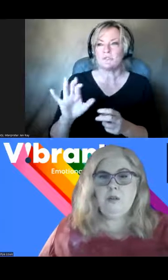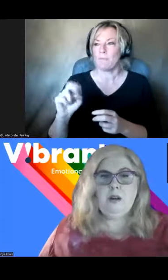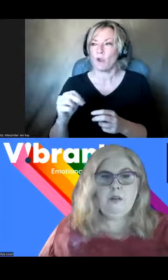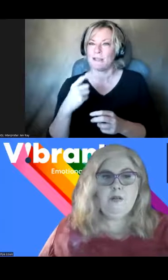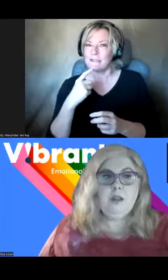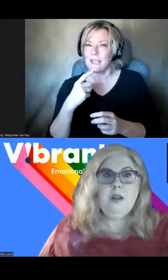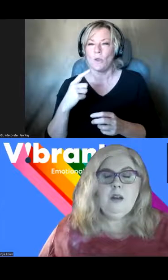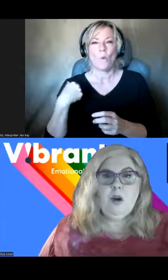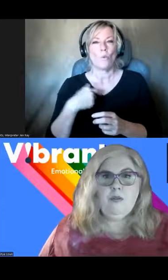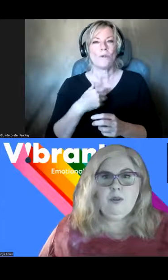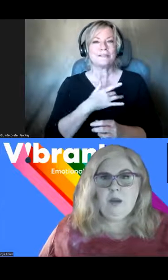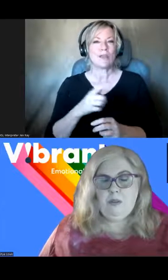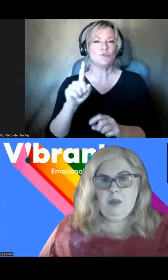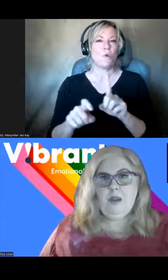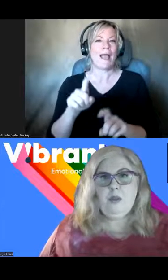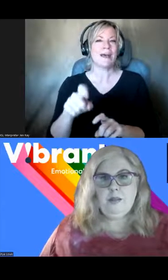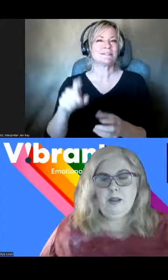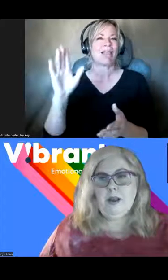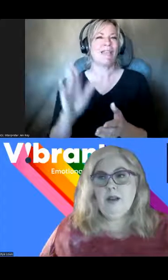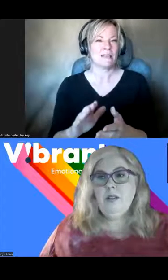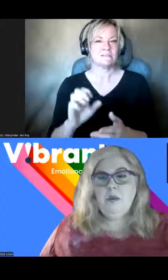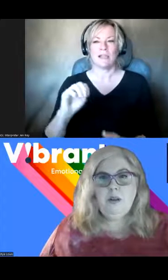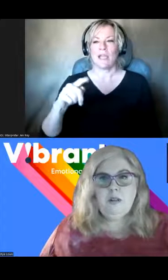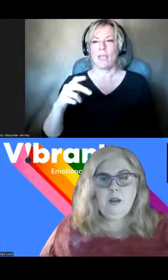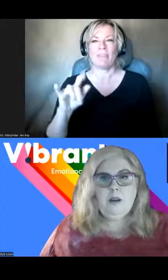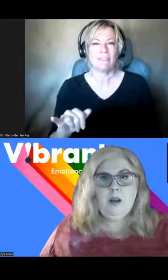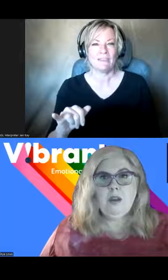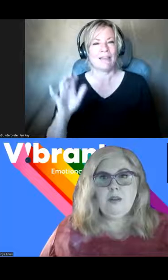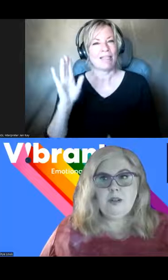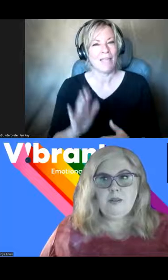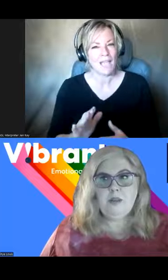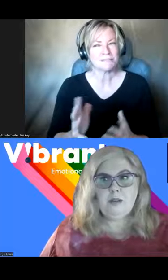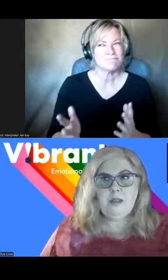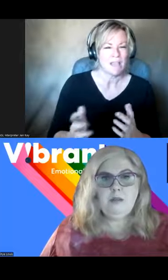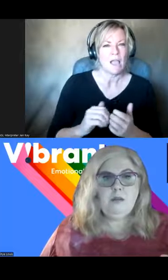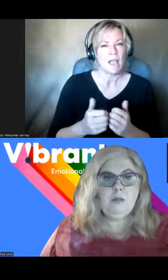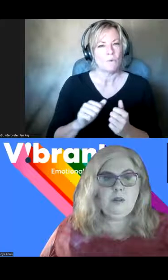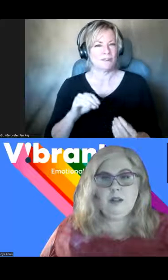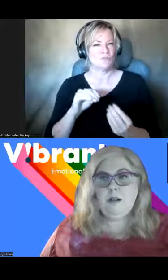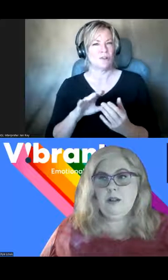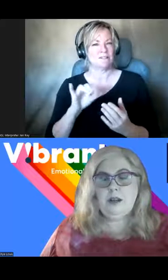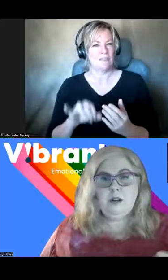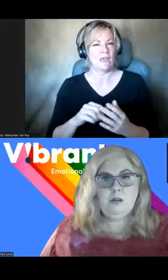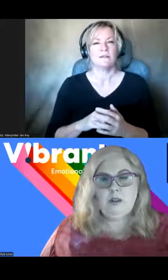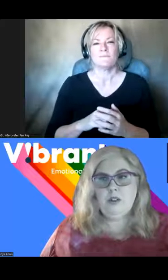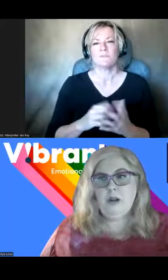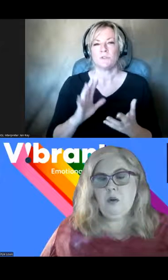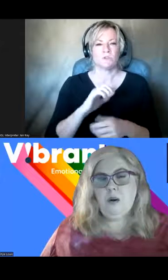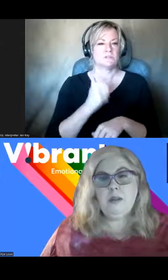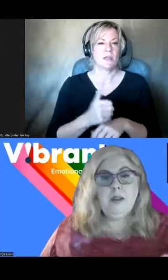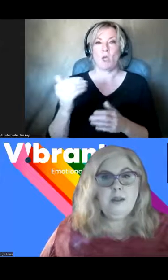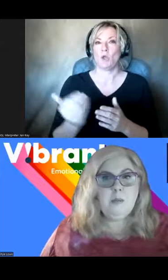out in terms of offering empathy and things like that. So we wanted to think about how we could address some of those things. And so we put together an entire new